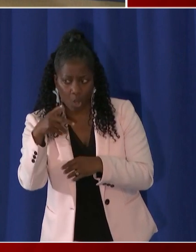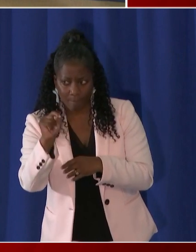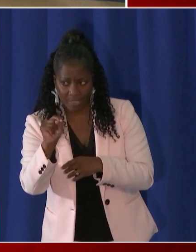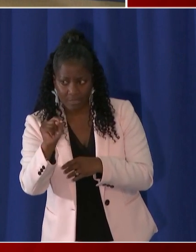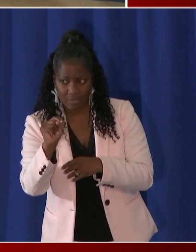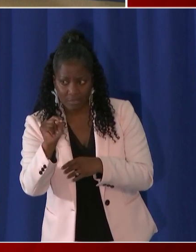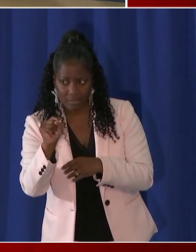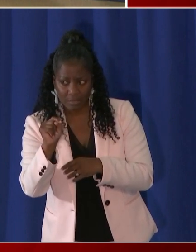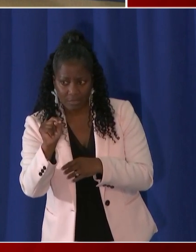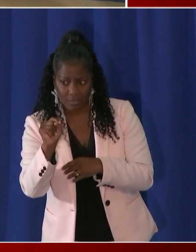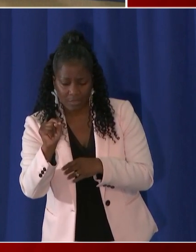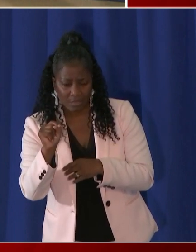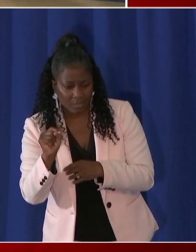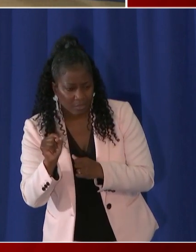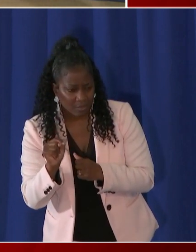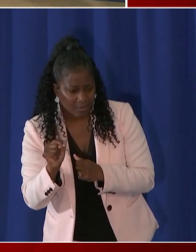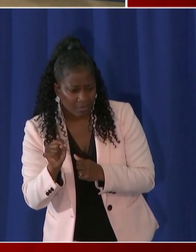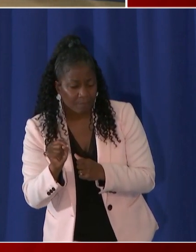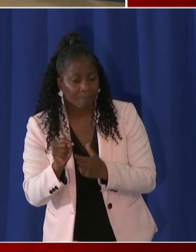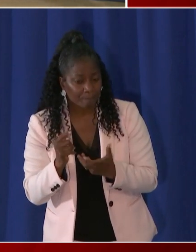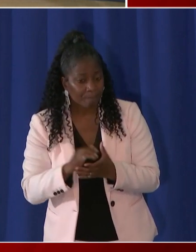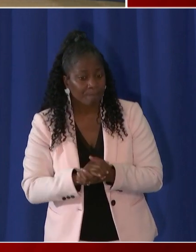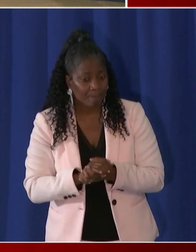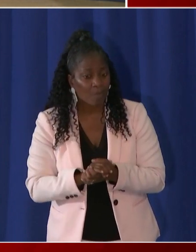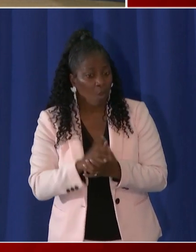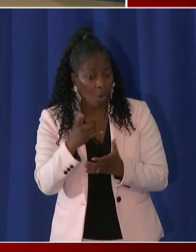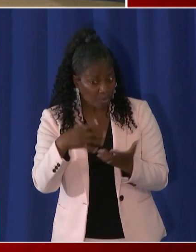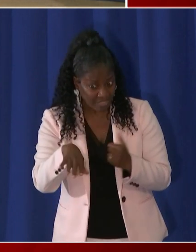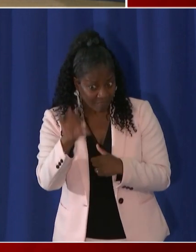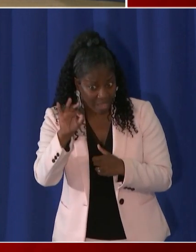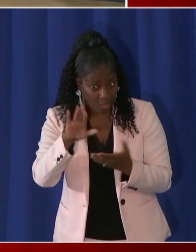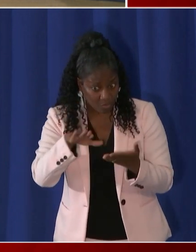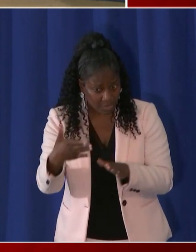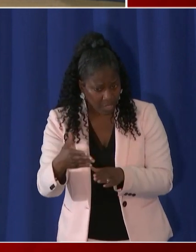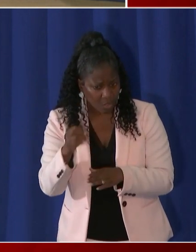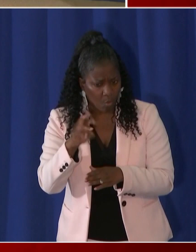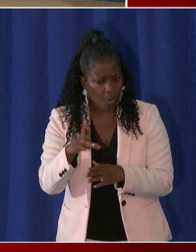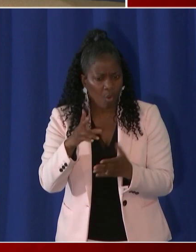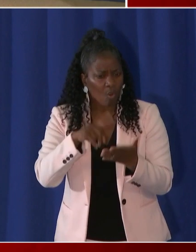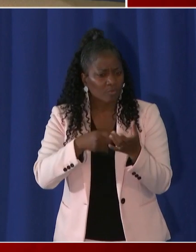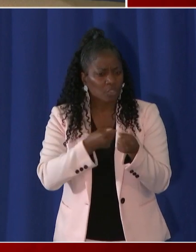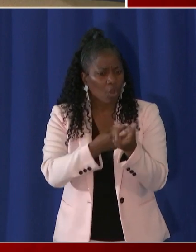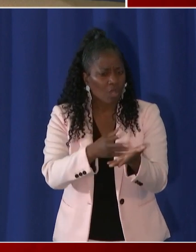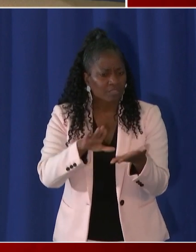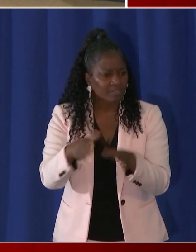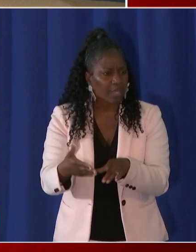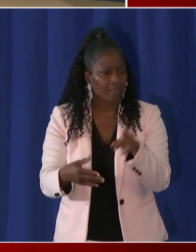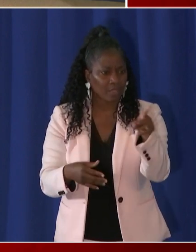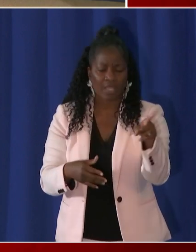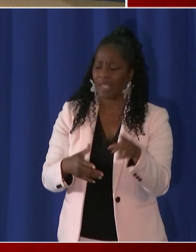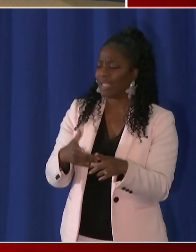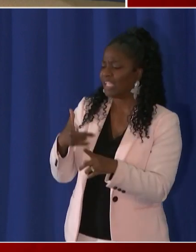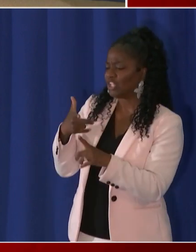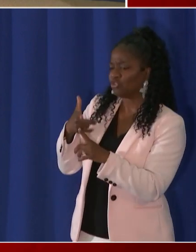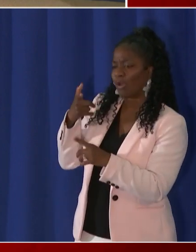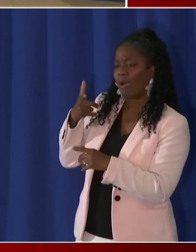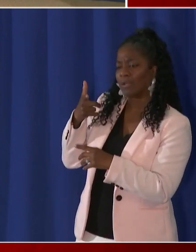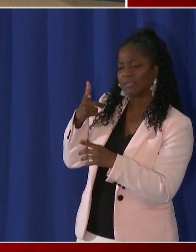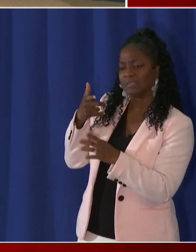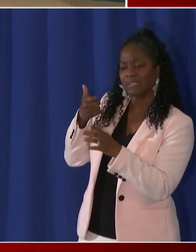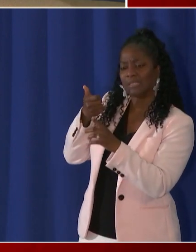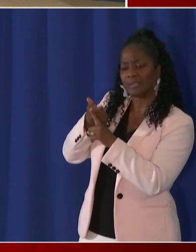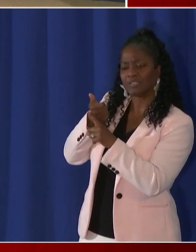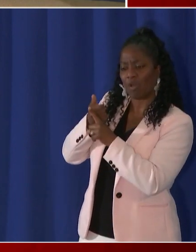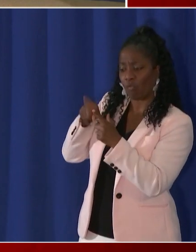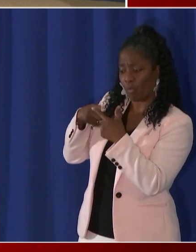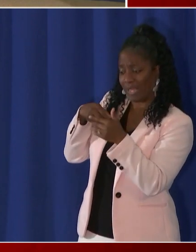was he, or rather, he was dead. Was he found dead? What was the cause of death? He shot himself as we were